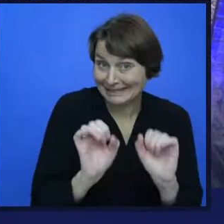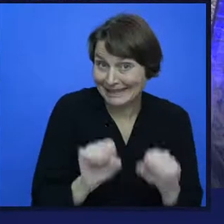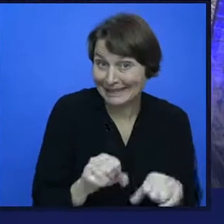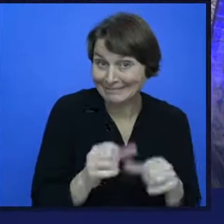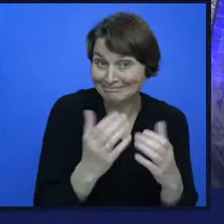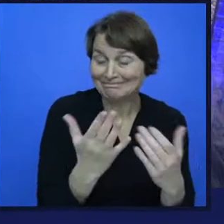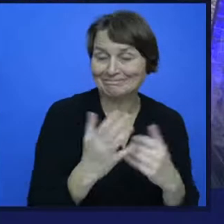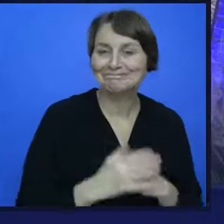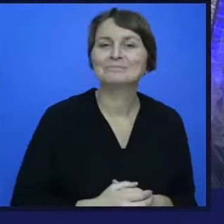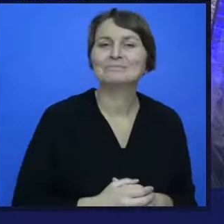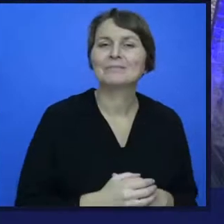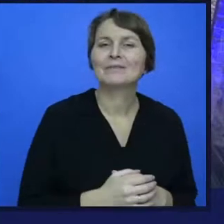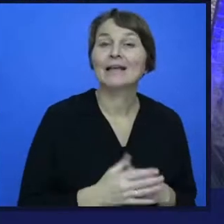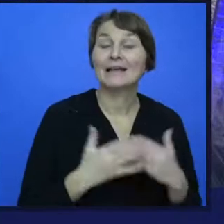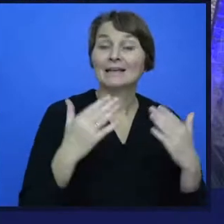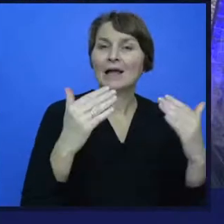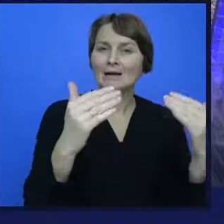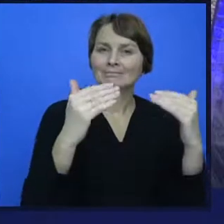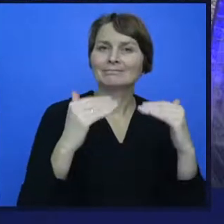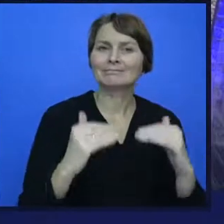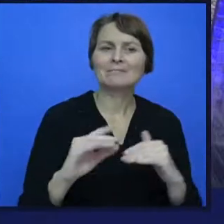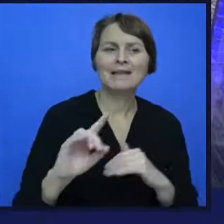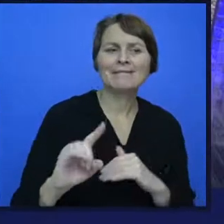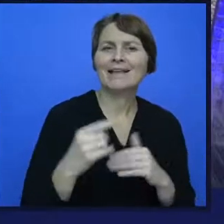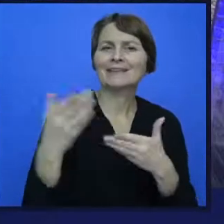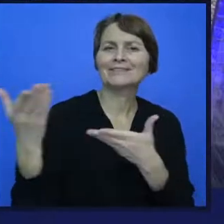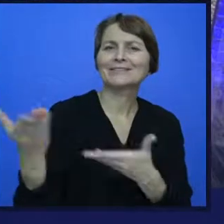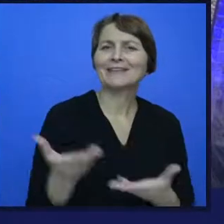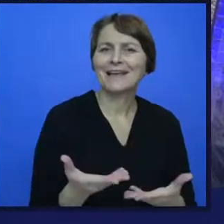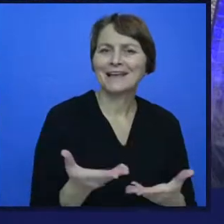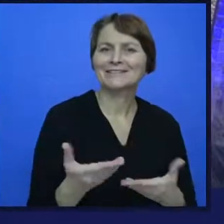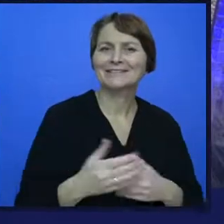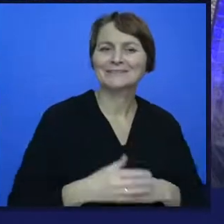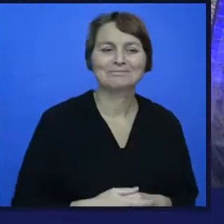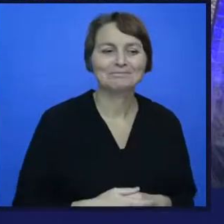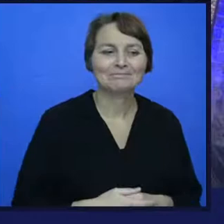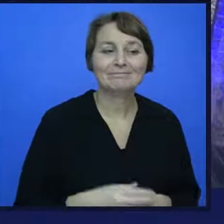we'll move on to our next guest, Noelle Silver.